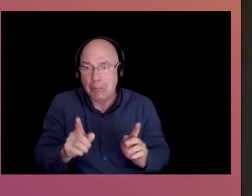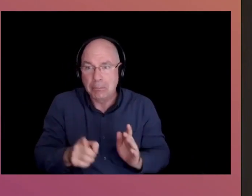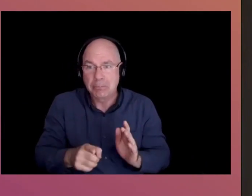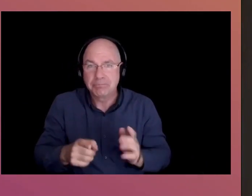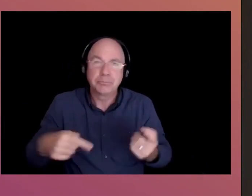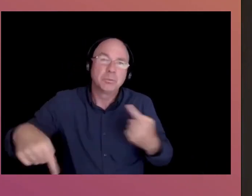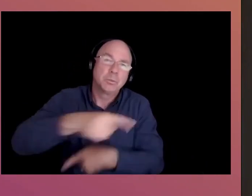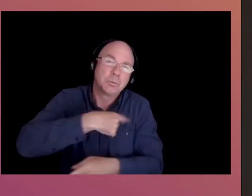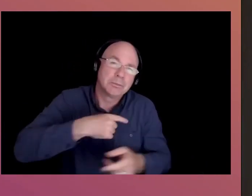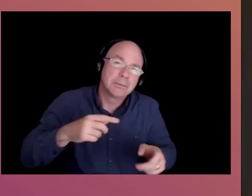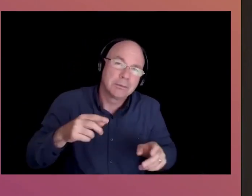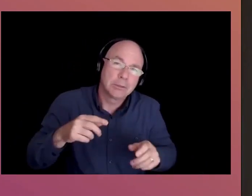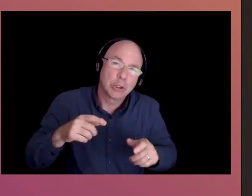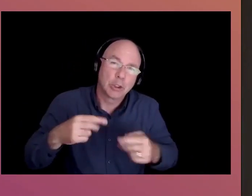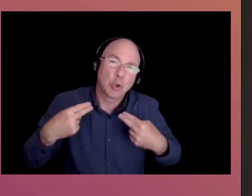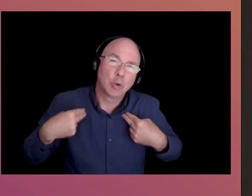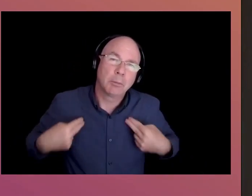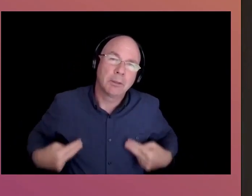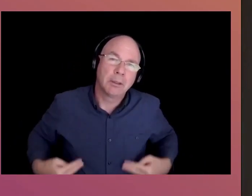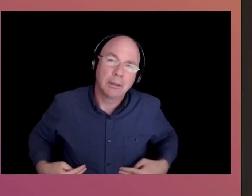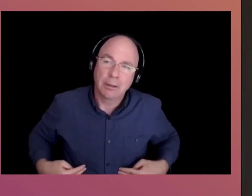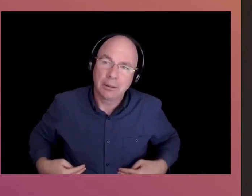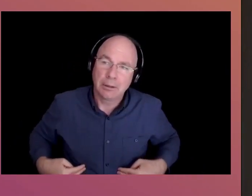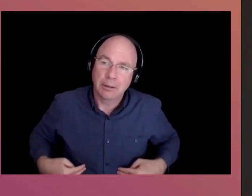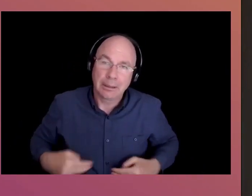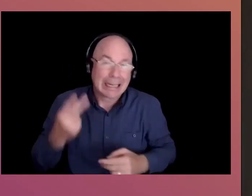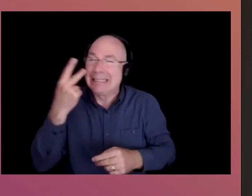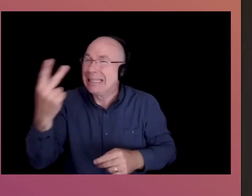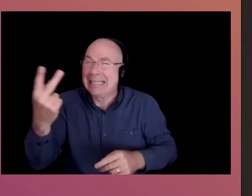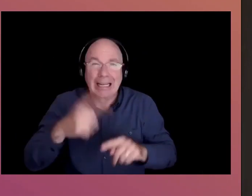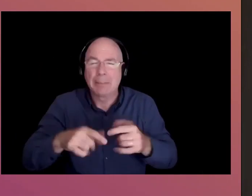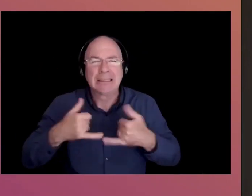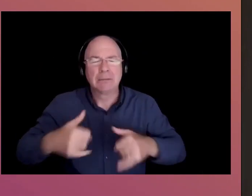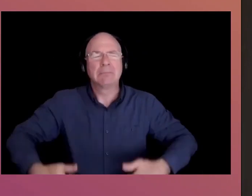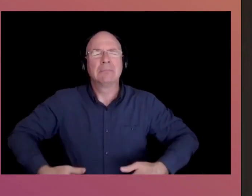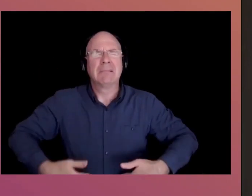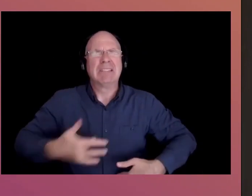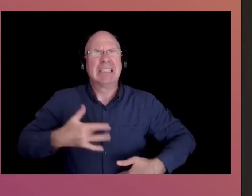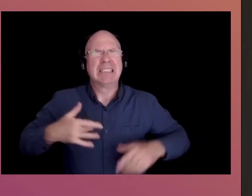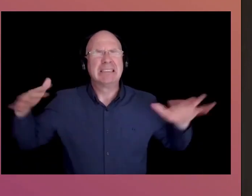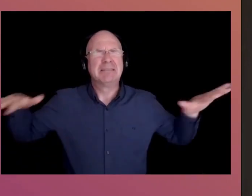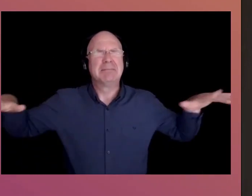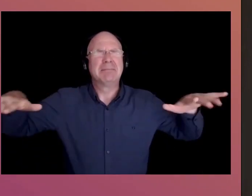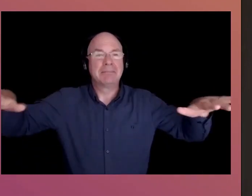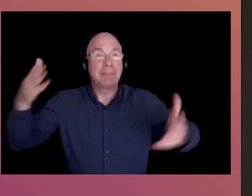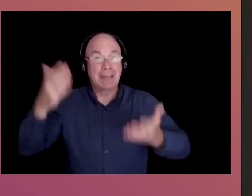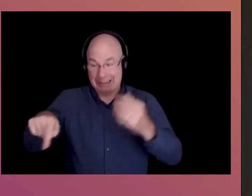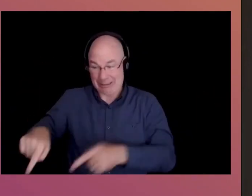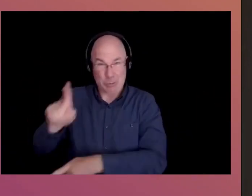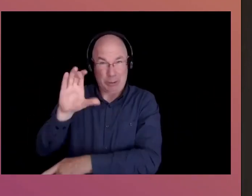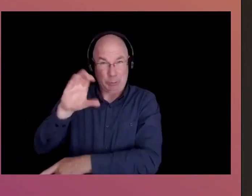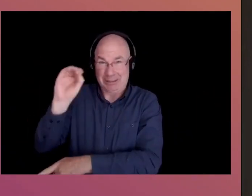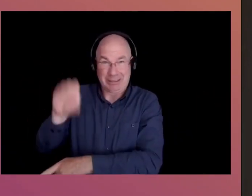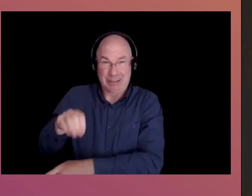Even we cannot see, we can perceive surroundings. So even if the device is not 100%